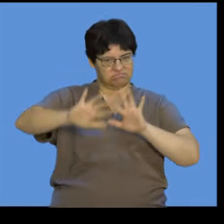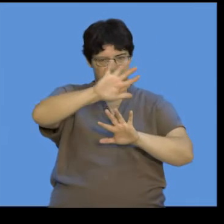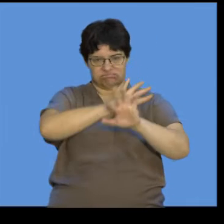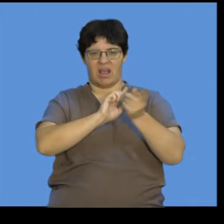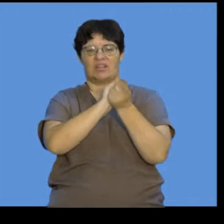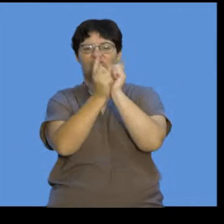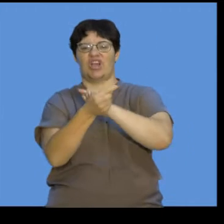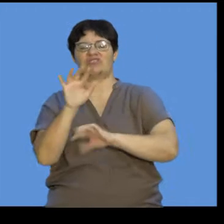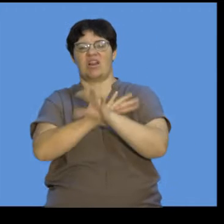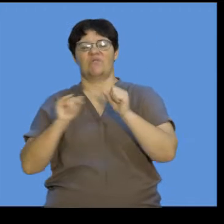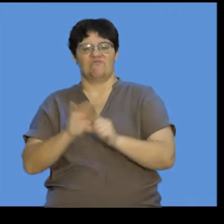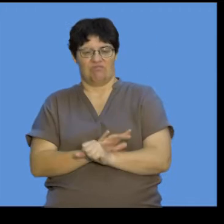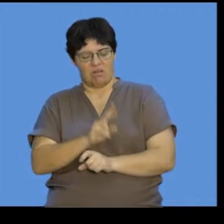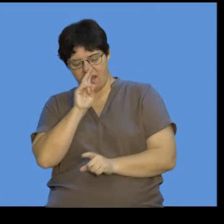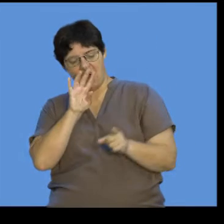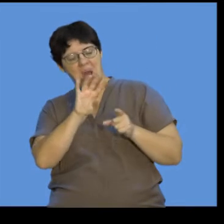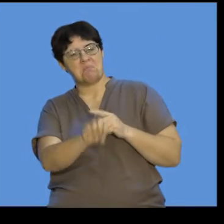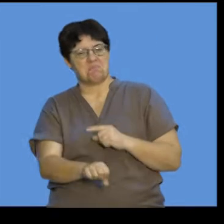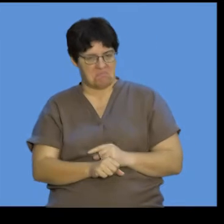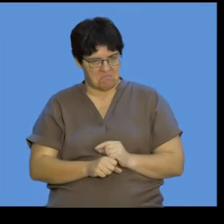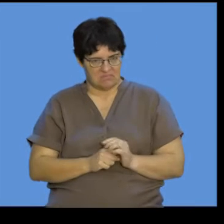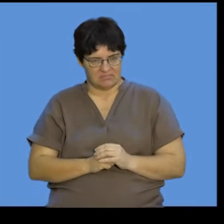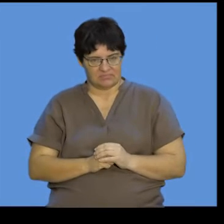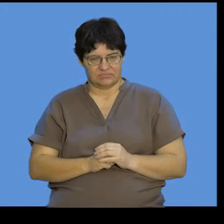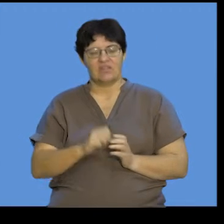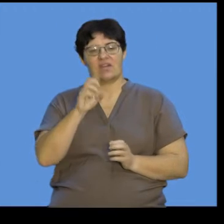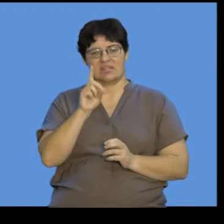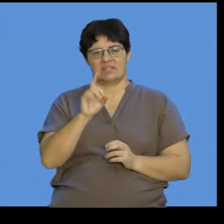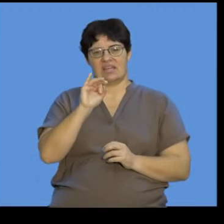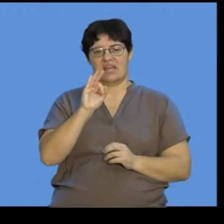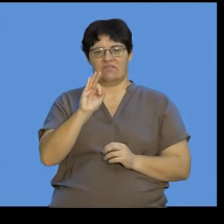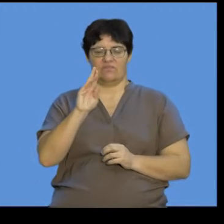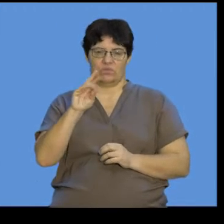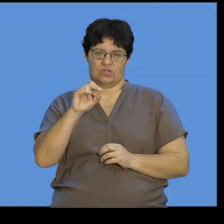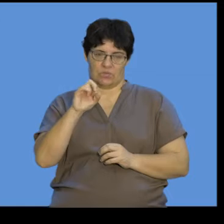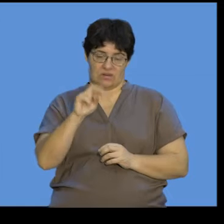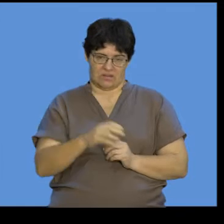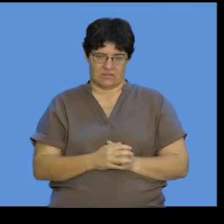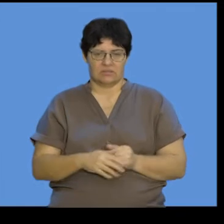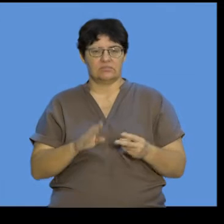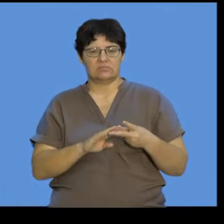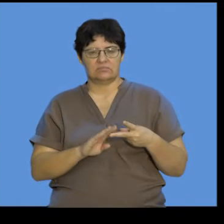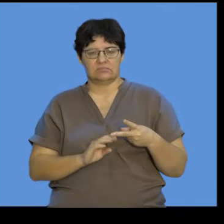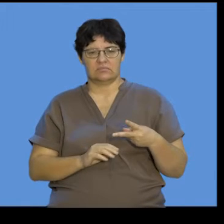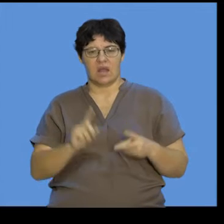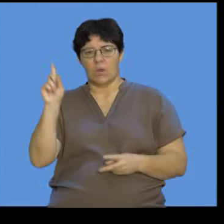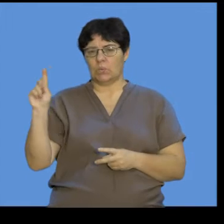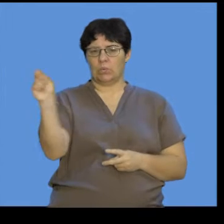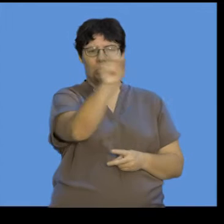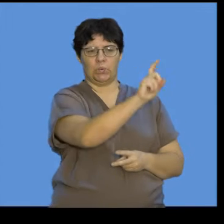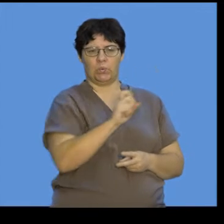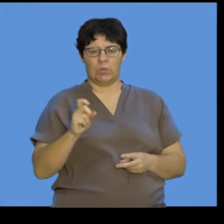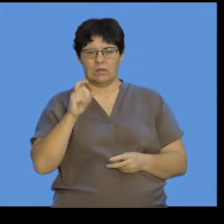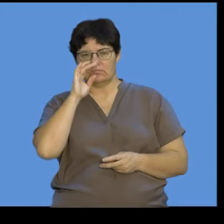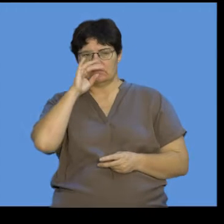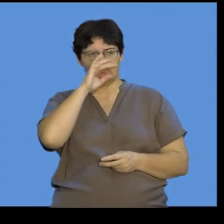practical, observation in as far as diffusion is concerned. What about the smell of air freshener filling up